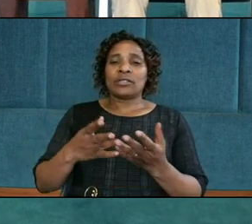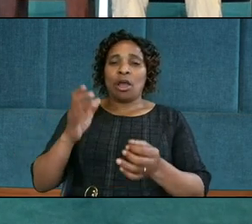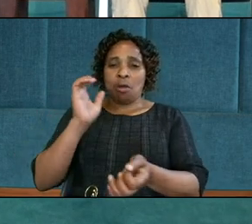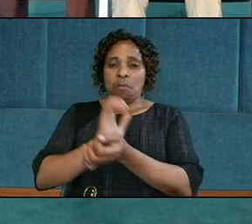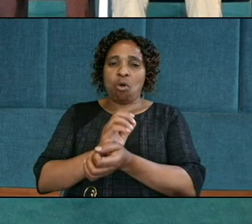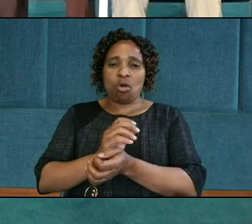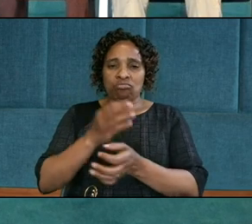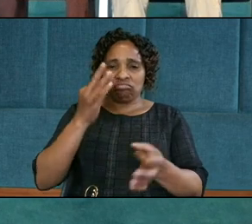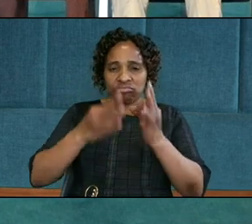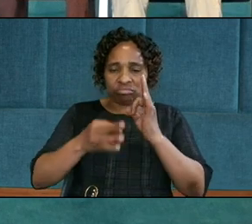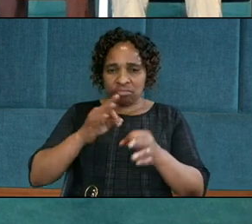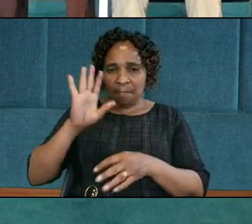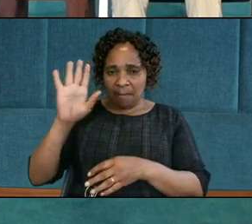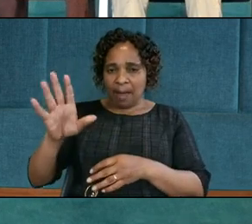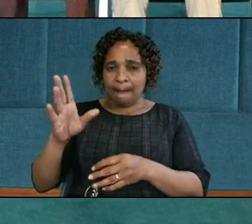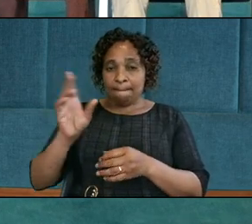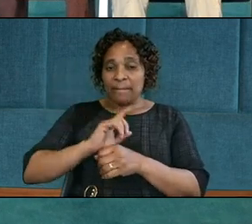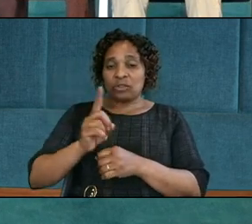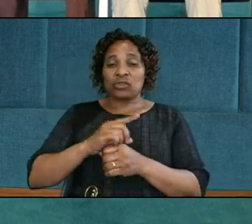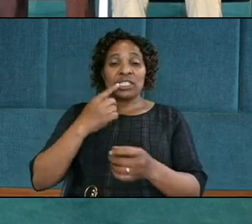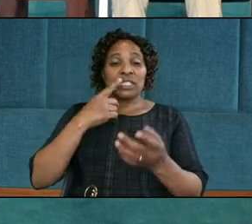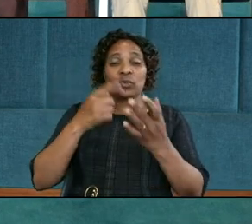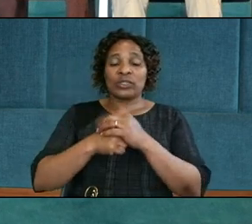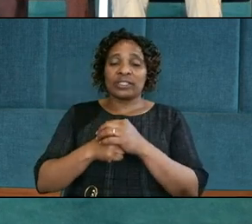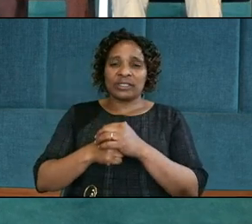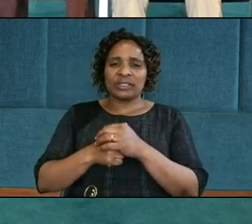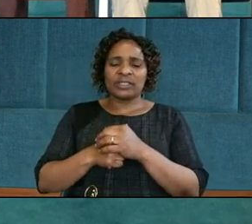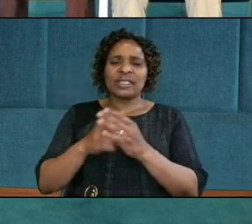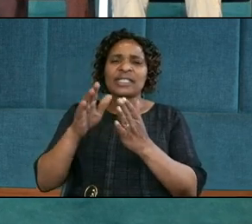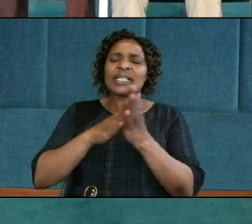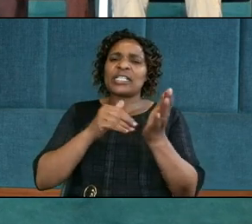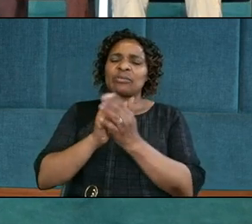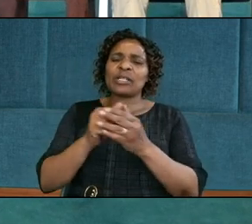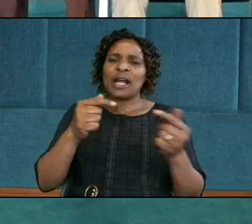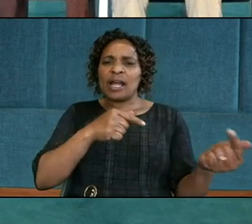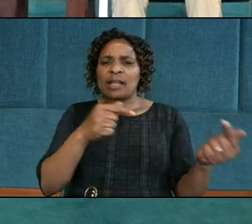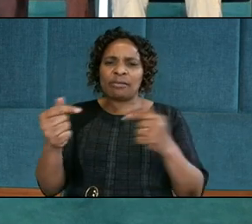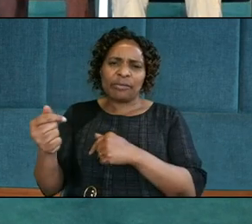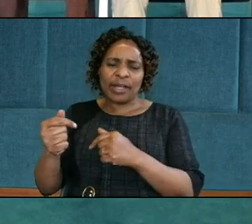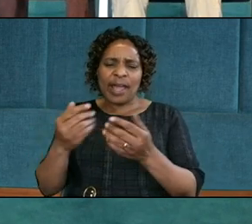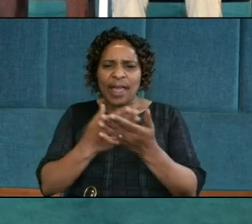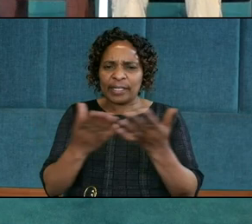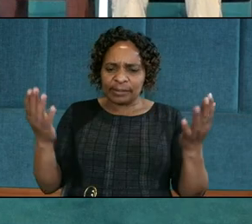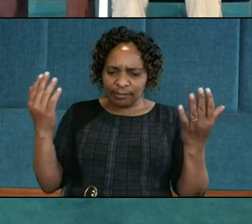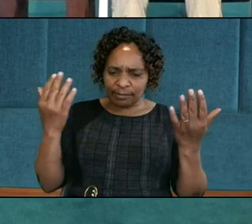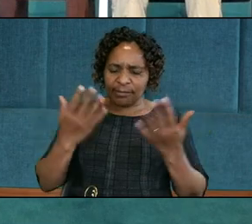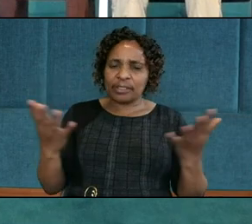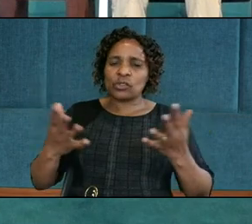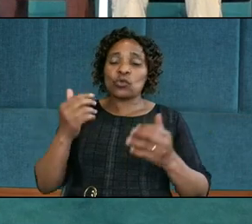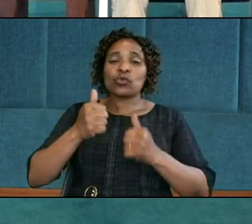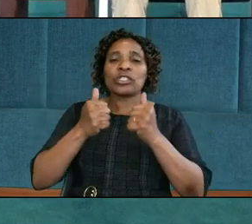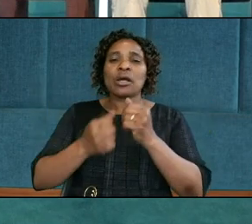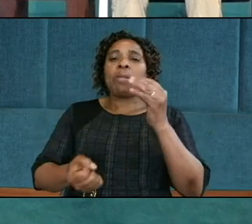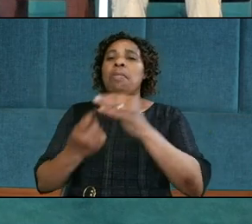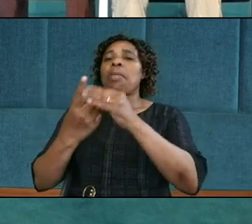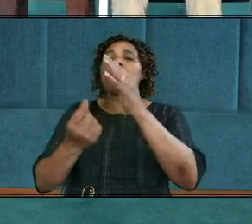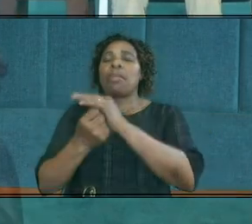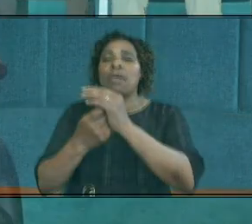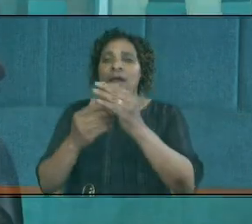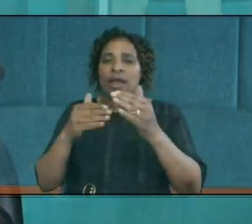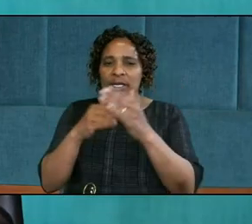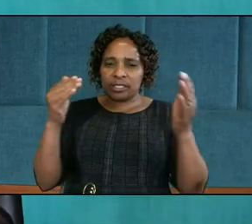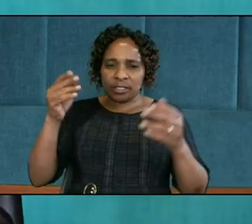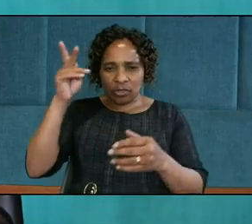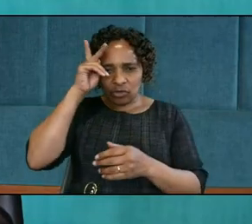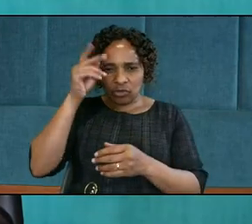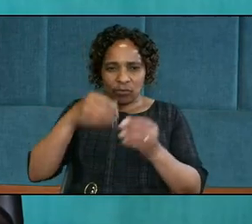to justify his ministry. Mm-hmm. And he says that they demolish the arguments and every pretension that sets itself up against the knowledge of